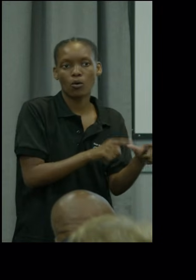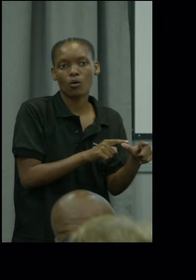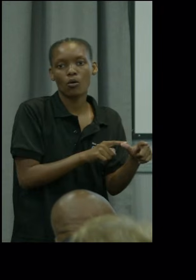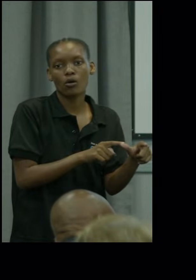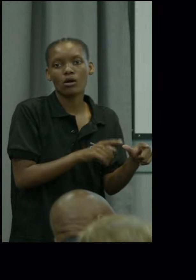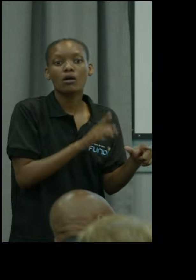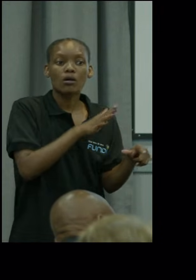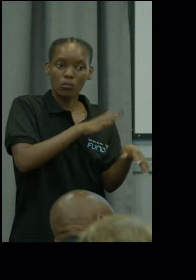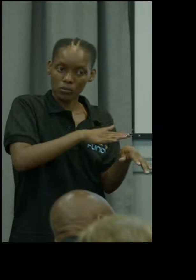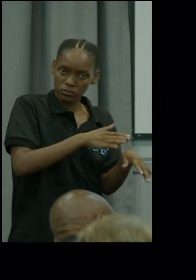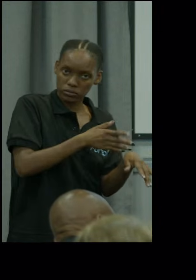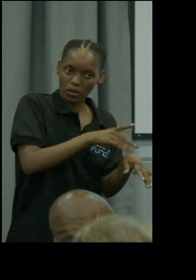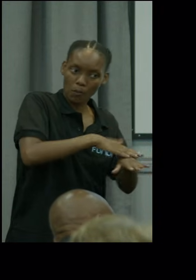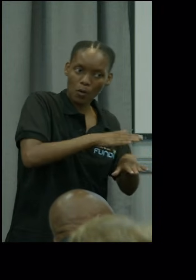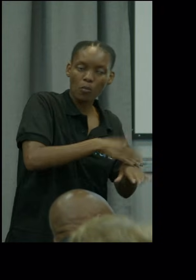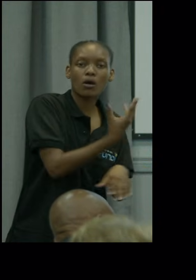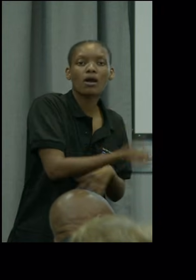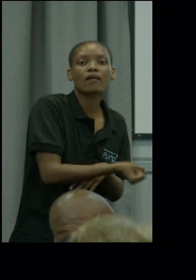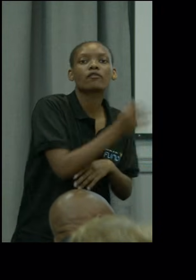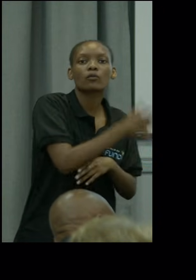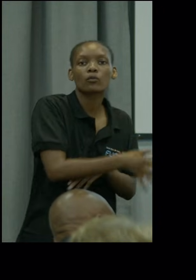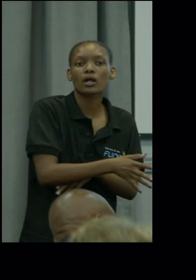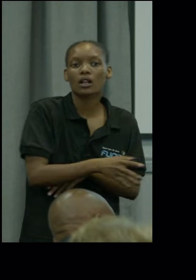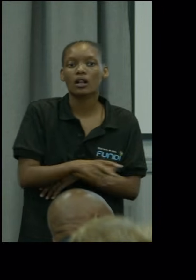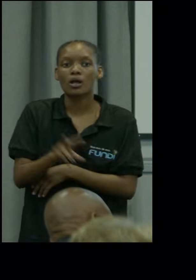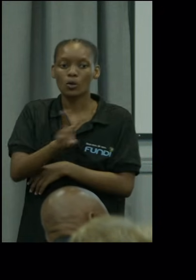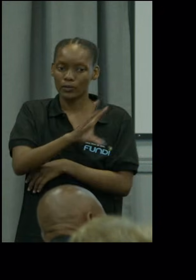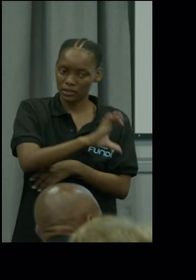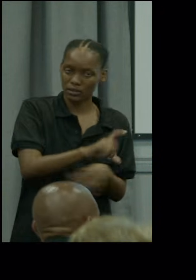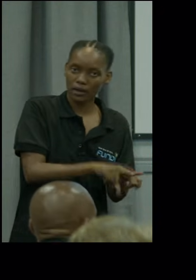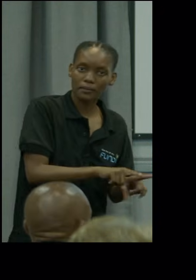schools gain, Western Cape as well.